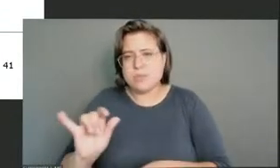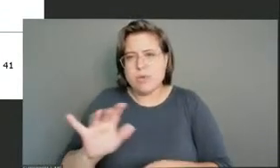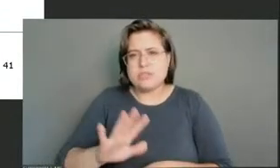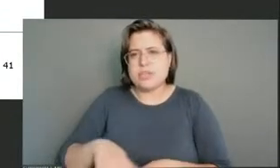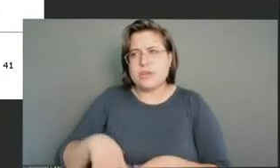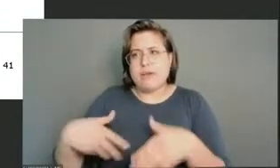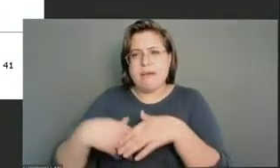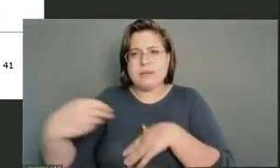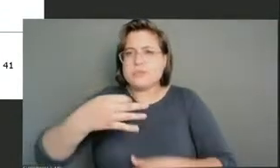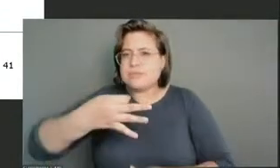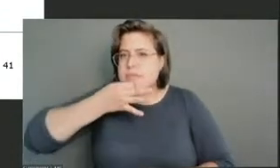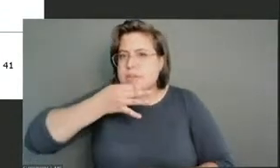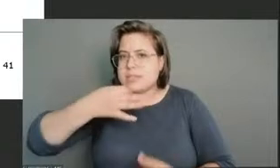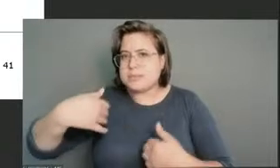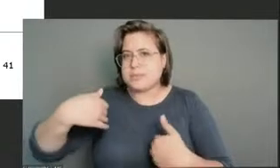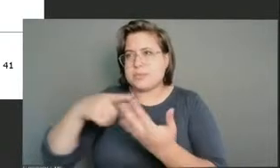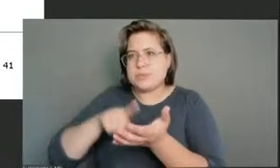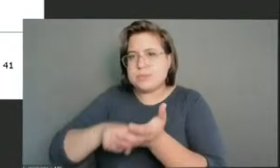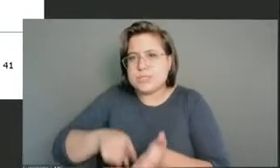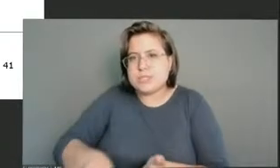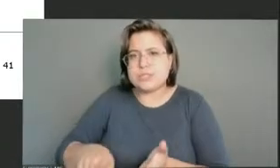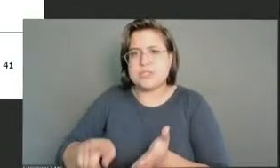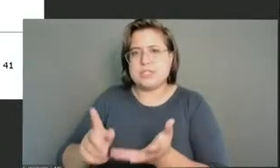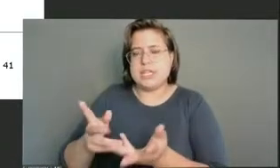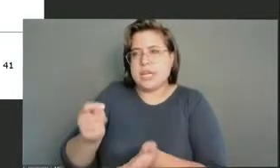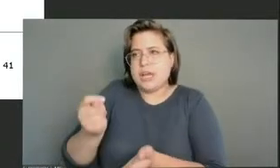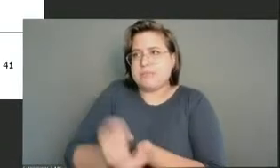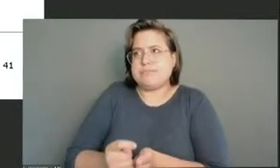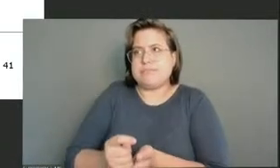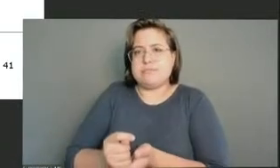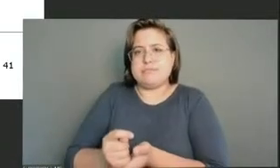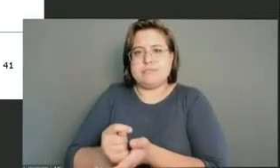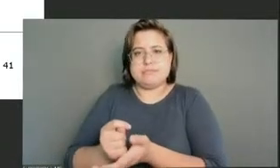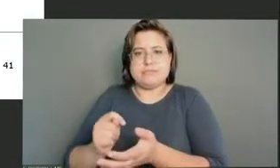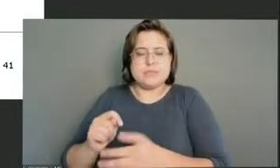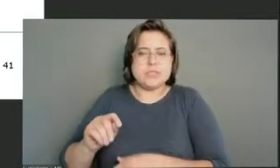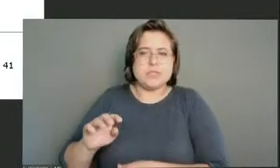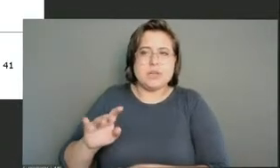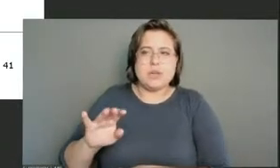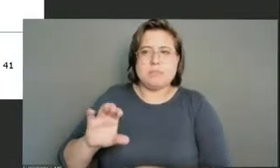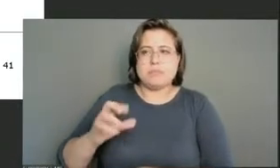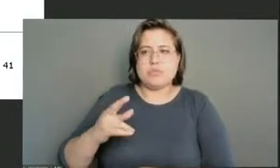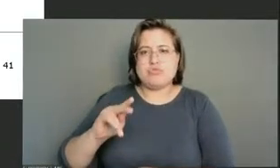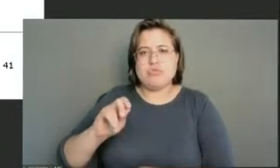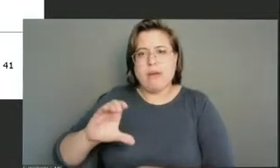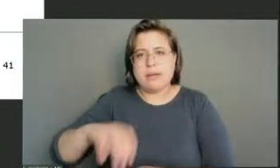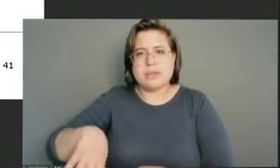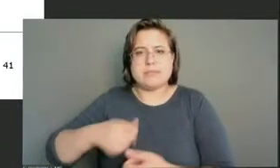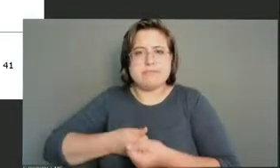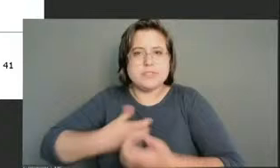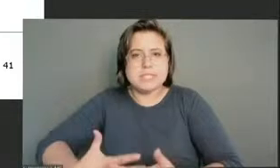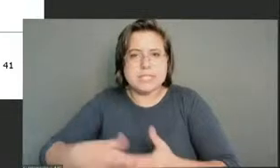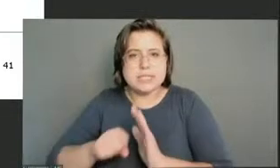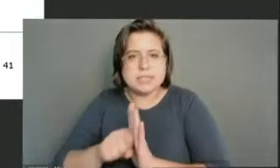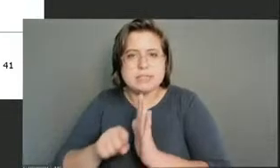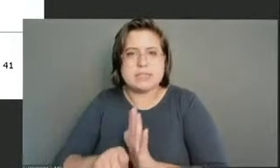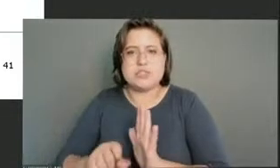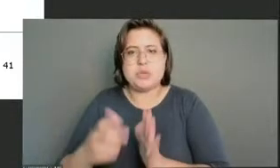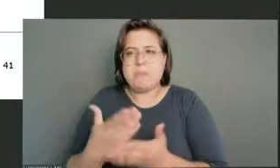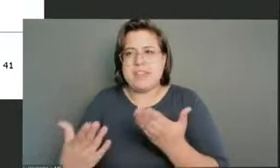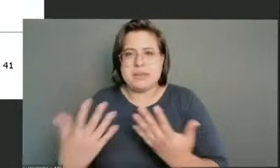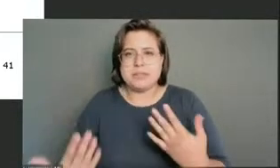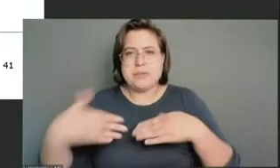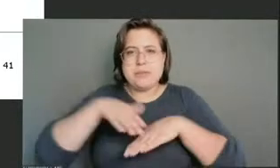treating post-infectious chronic illness and their comorbidities, such as chronic fatigue syndrome, like we've heard before